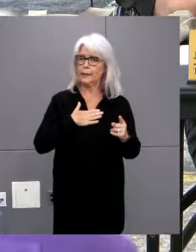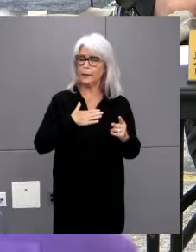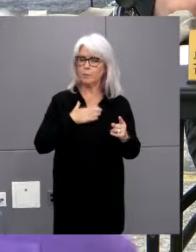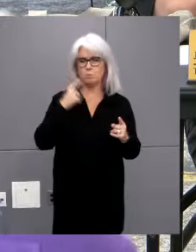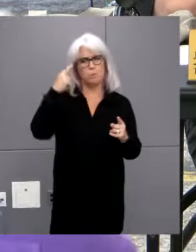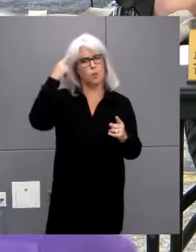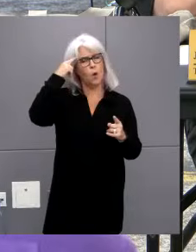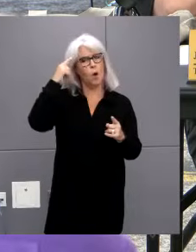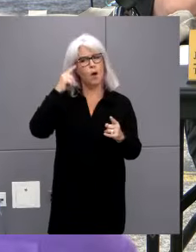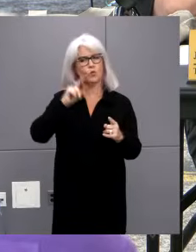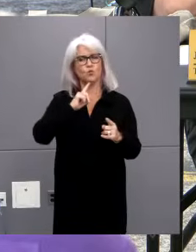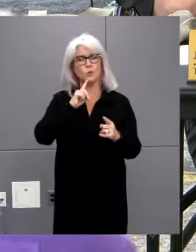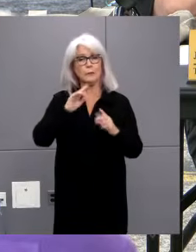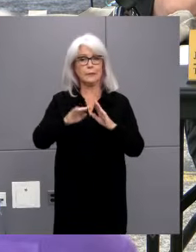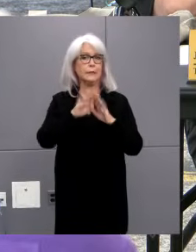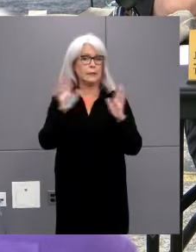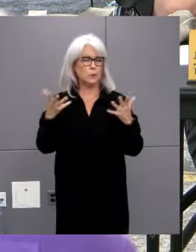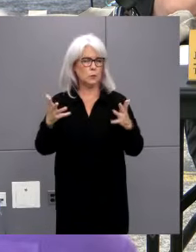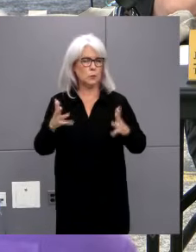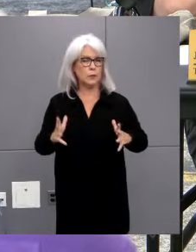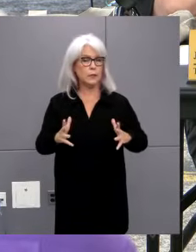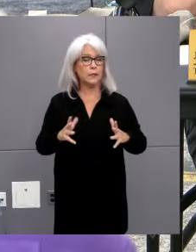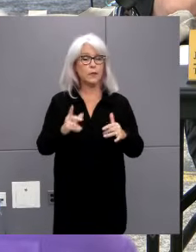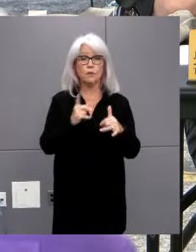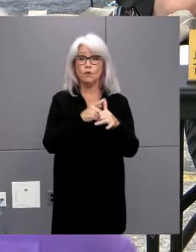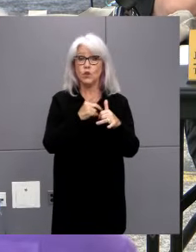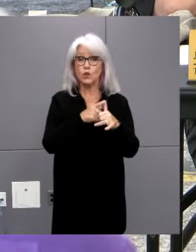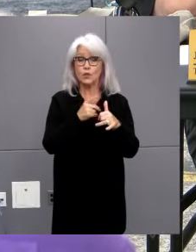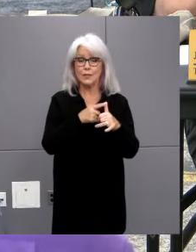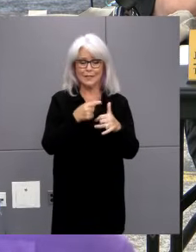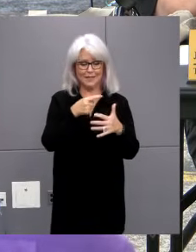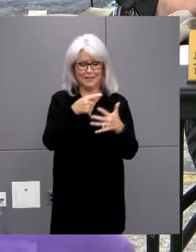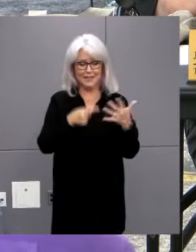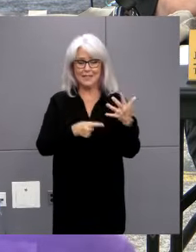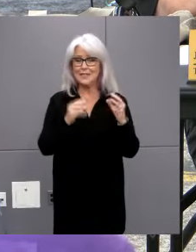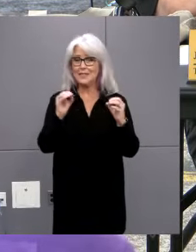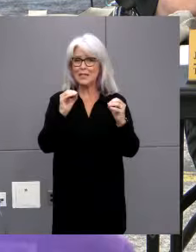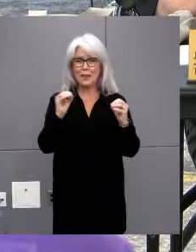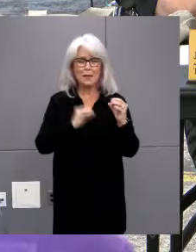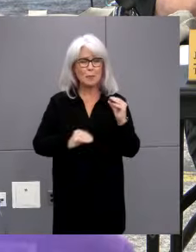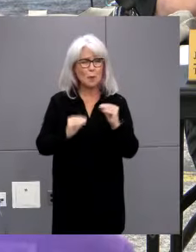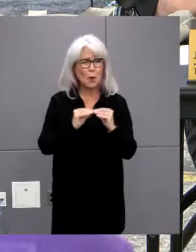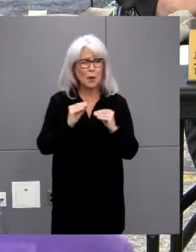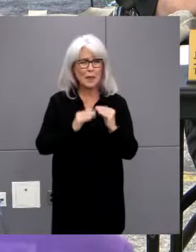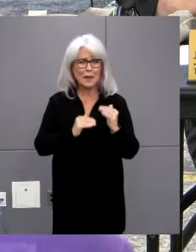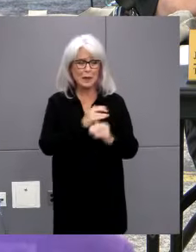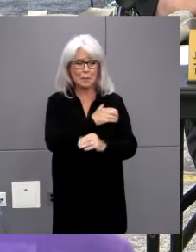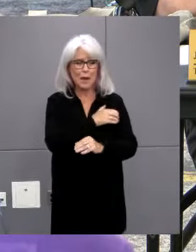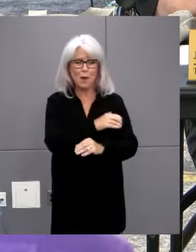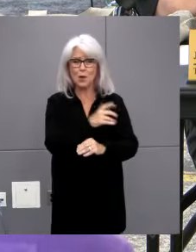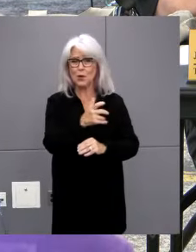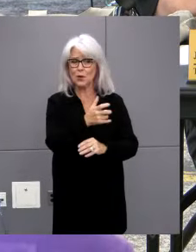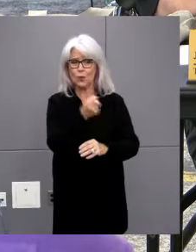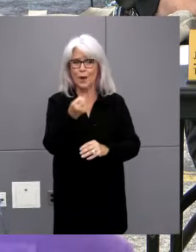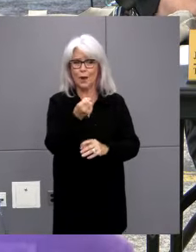The first thing is that this is nothing more than a power grab by the part of the board chair.